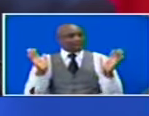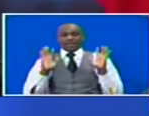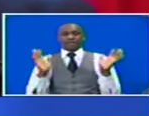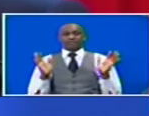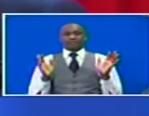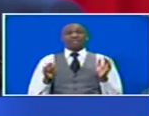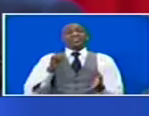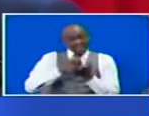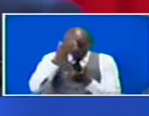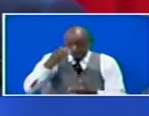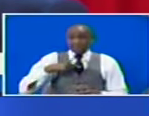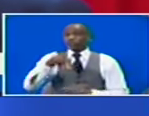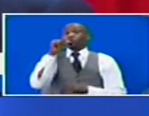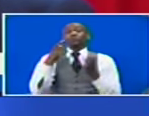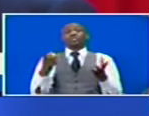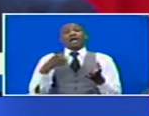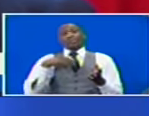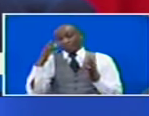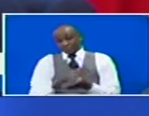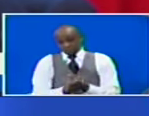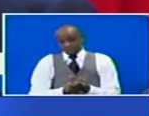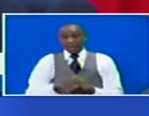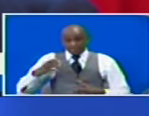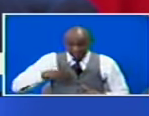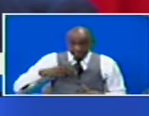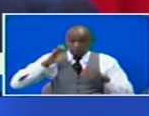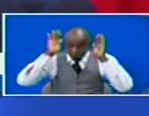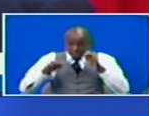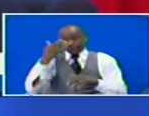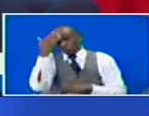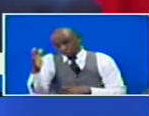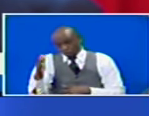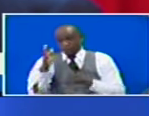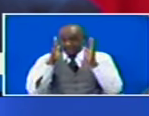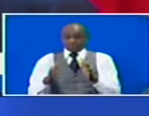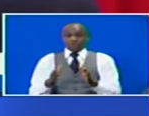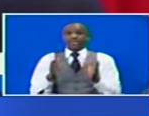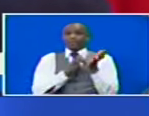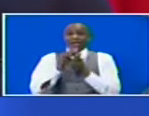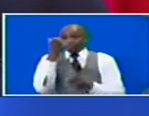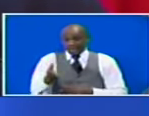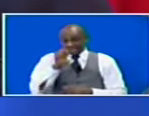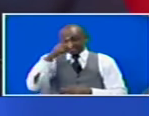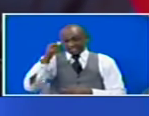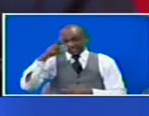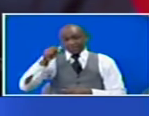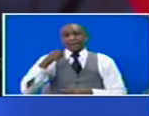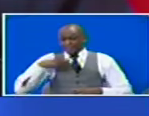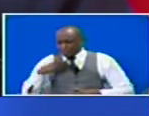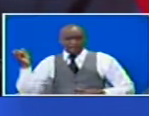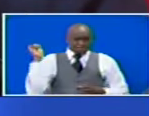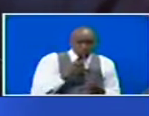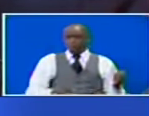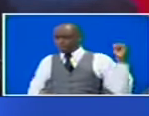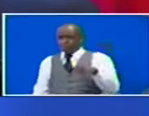This is why I chose again the name Stephen. Kwa ndugu zetu wa Islamu, hamujui maana ya Stephen. Stephen alipigwa na mawe,